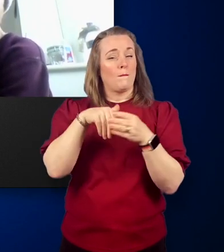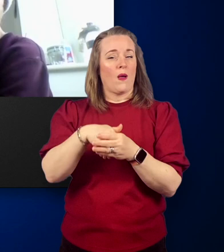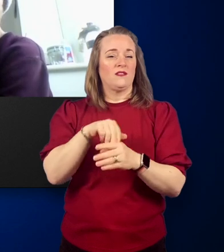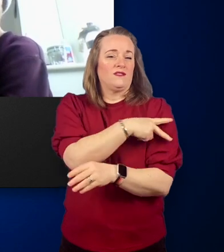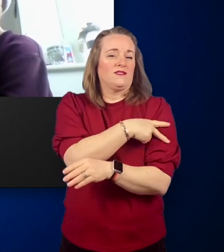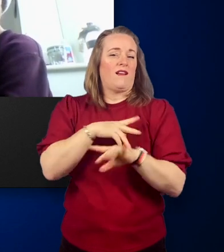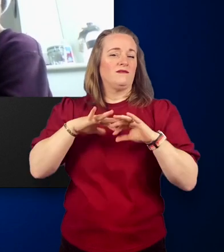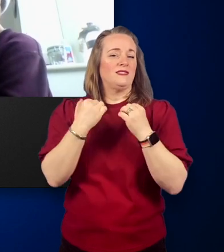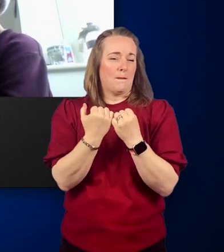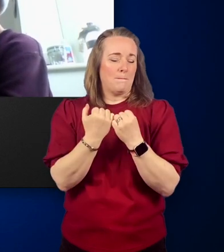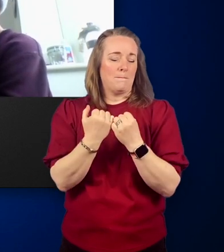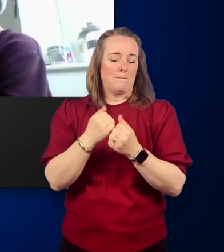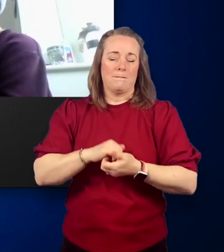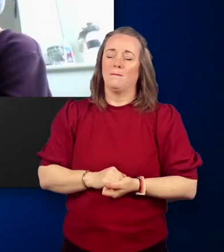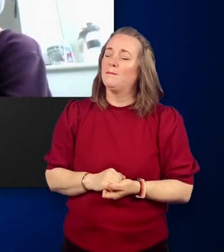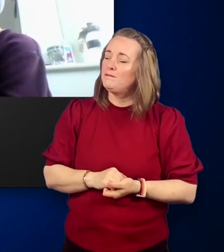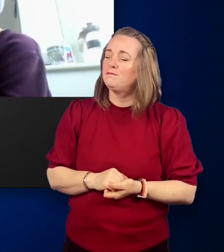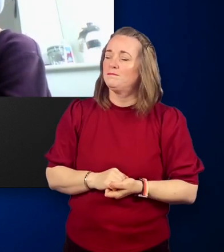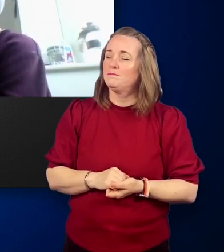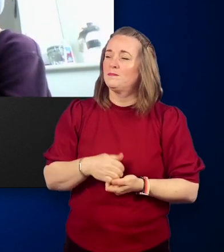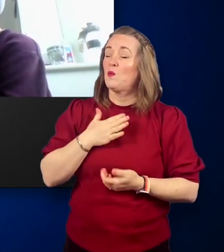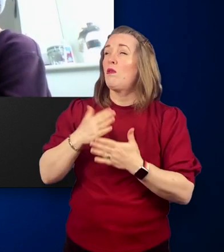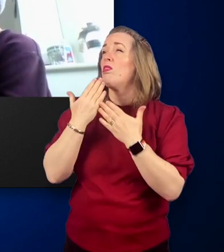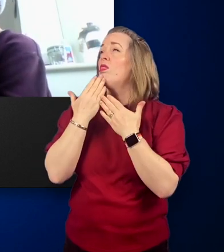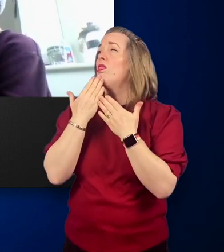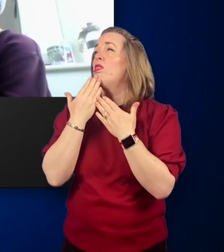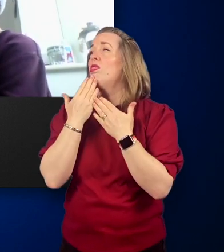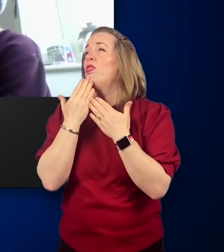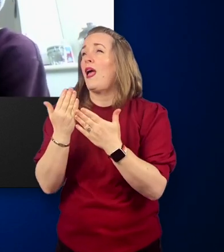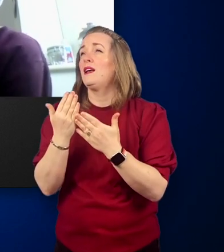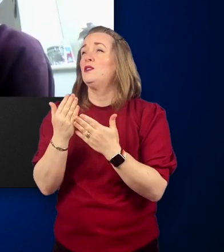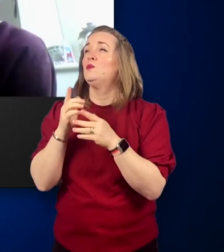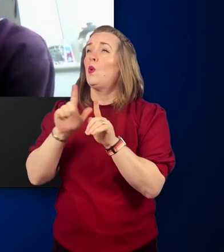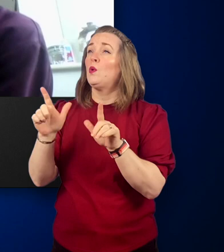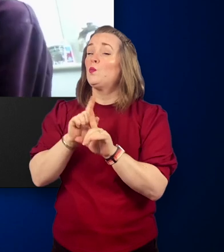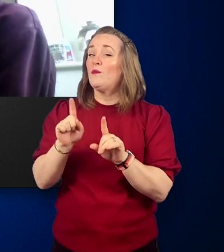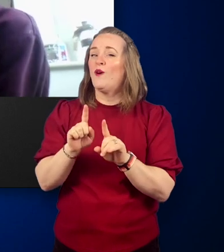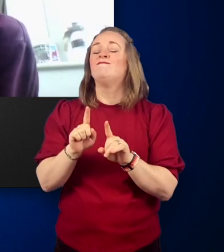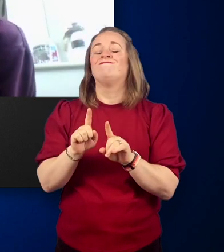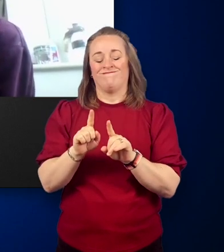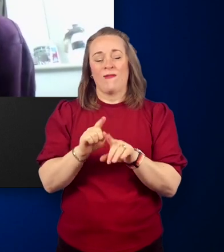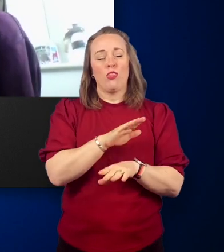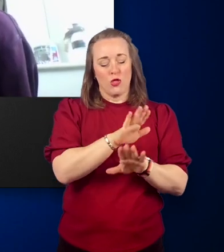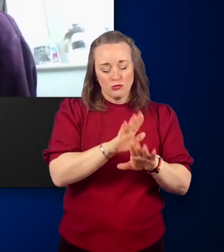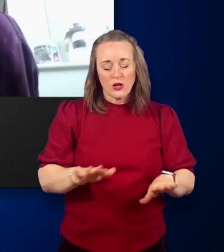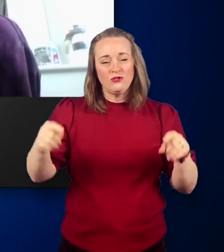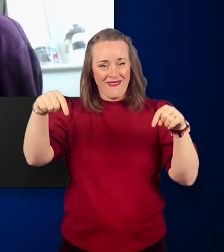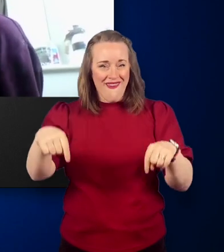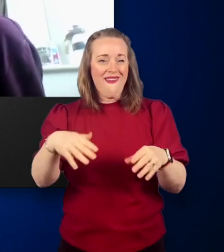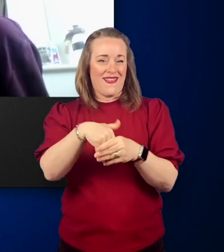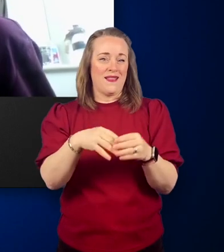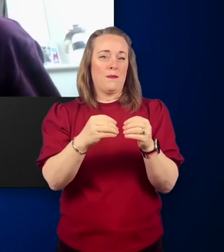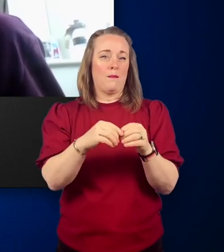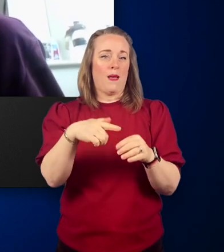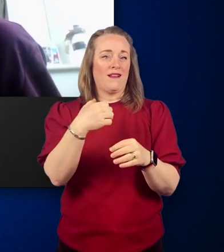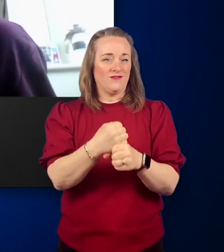Lord. And I just want to thank you for the children that we have at BEC.